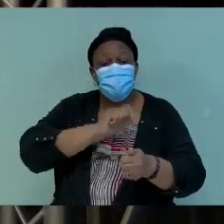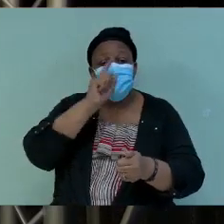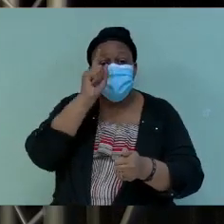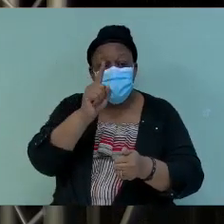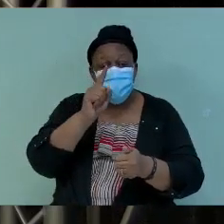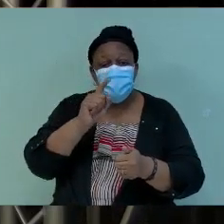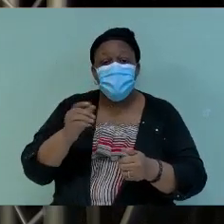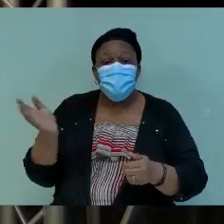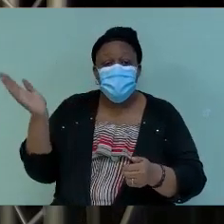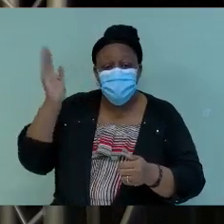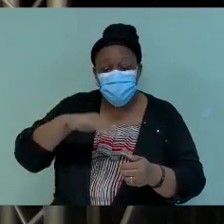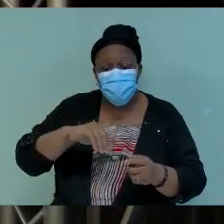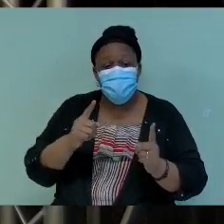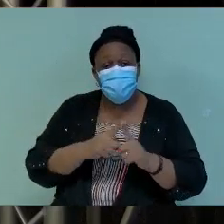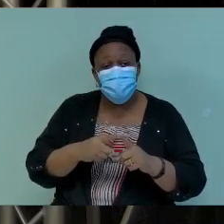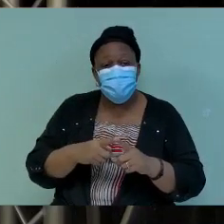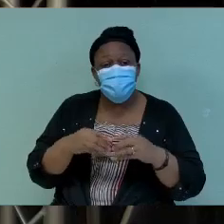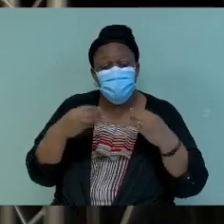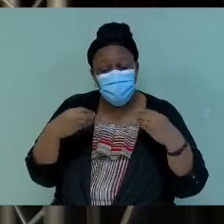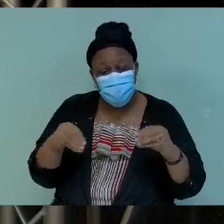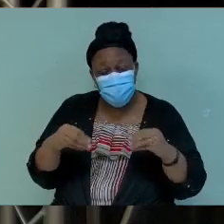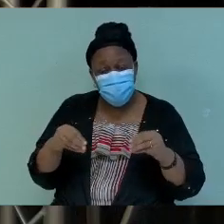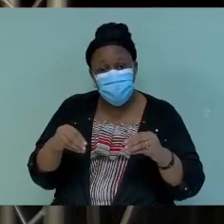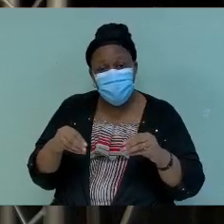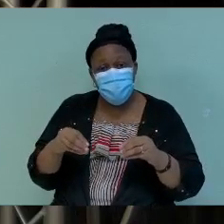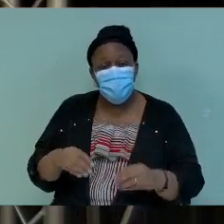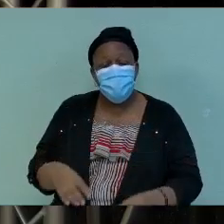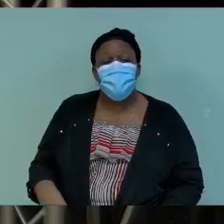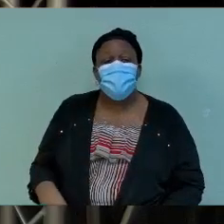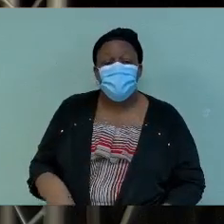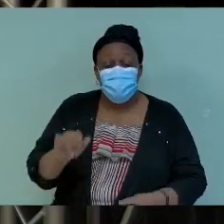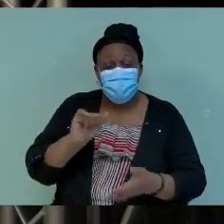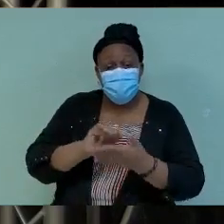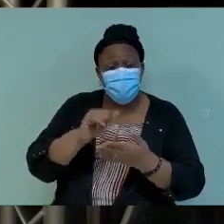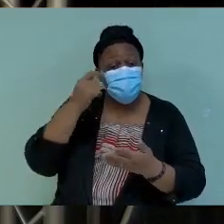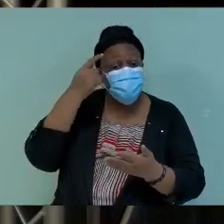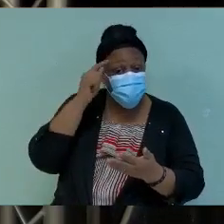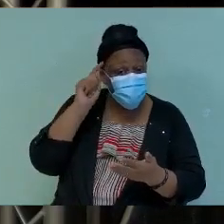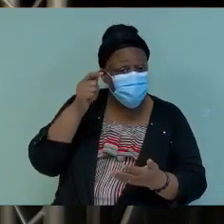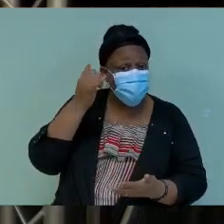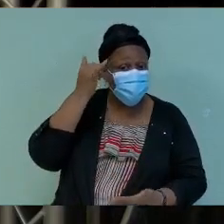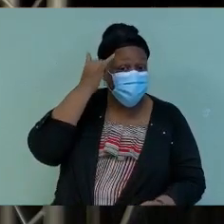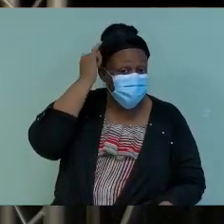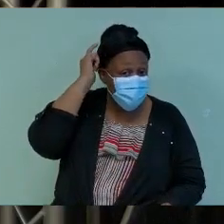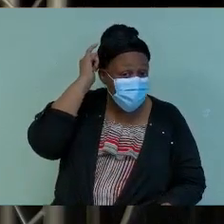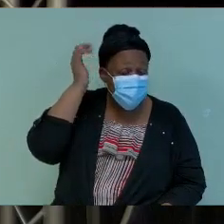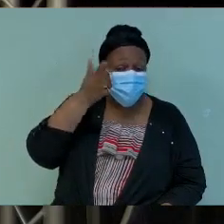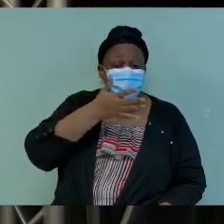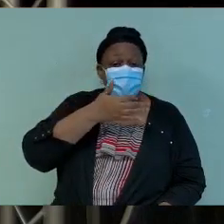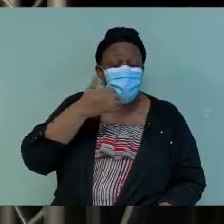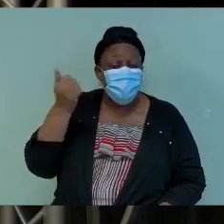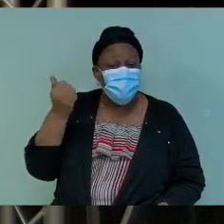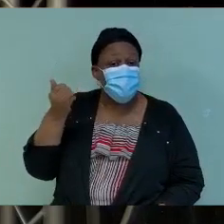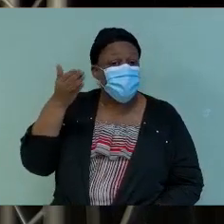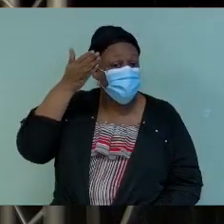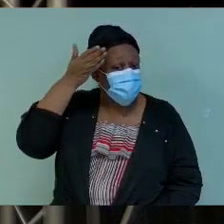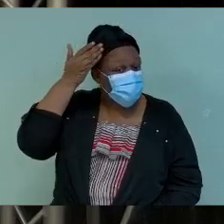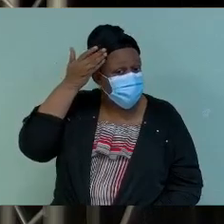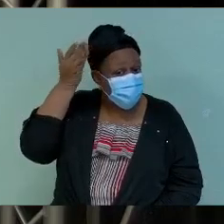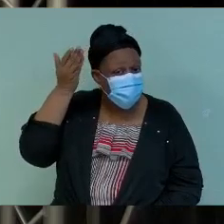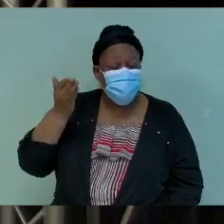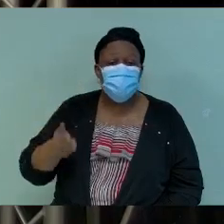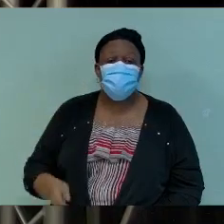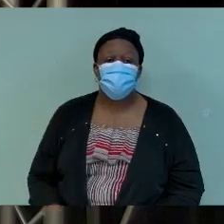these guidelines, barbers and hairstylists and hair salons can operate on limited operation days.